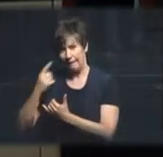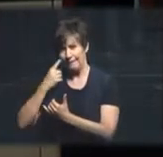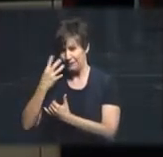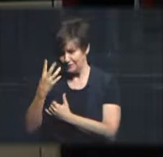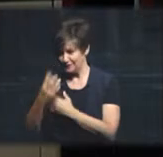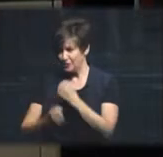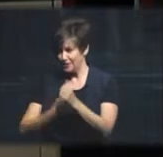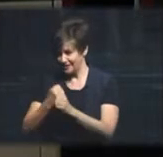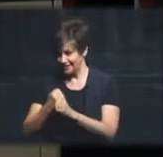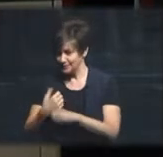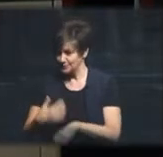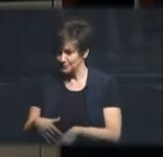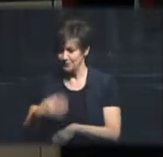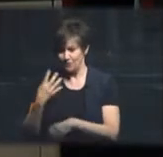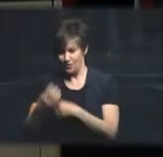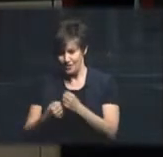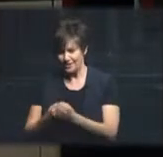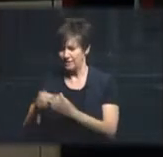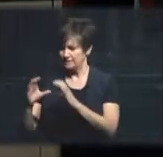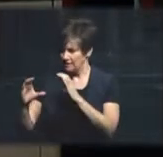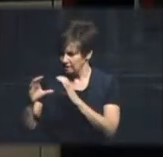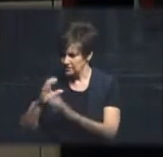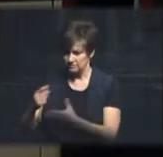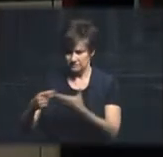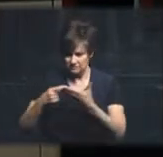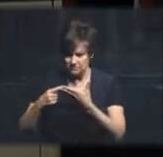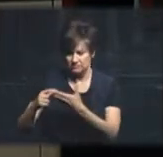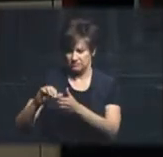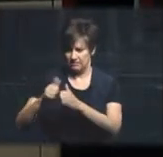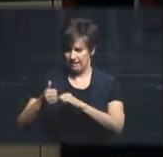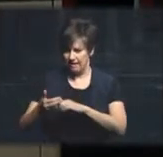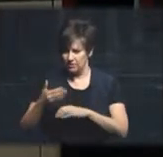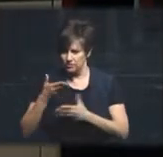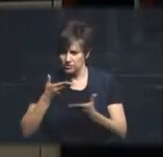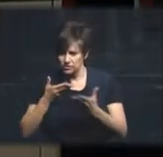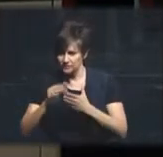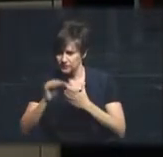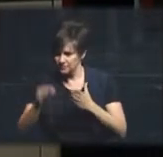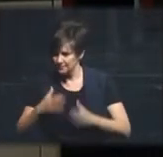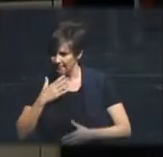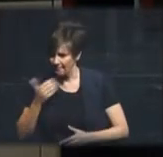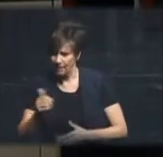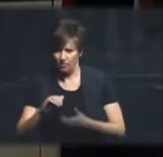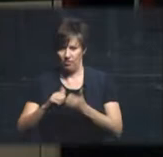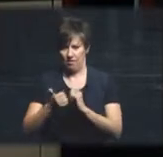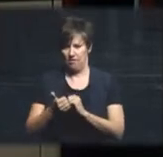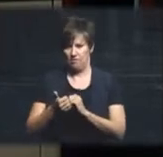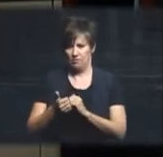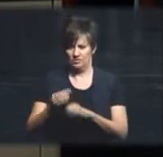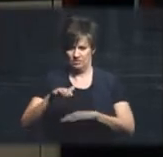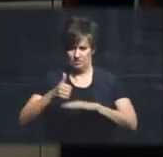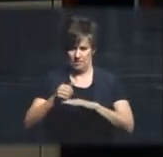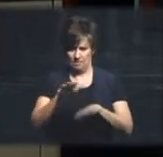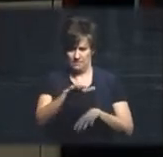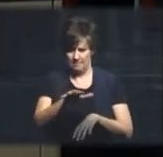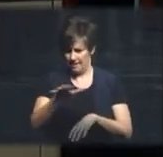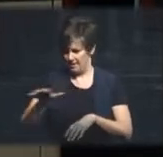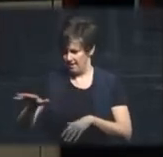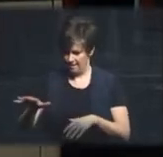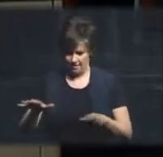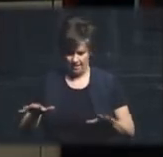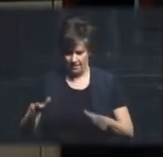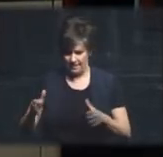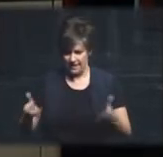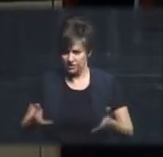4 years, of conversations about how do we better serve students, how do we create spaces that